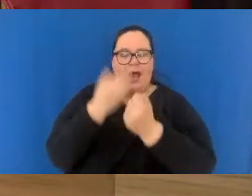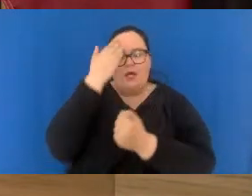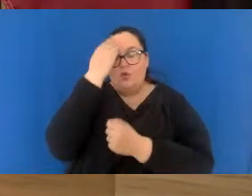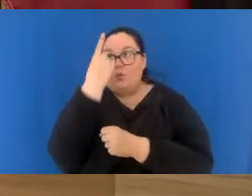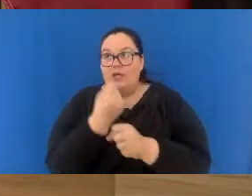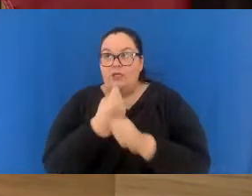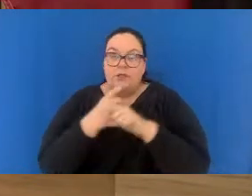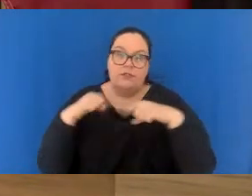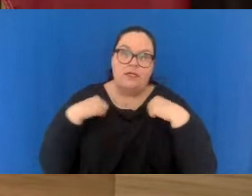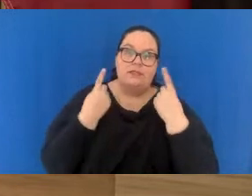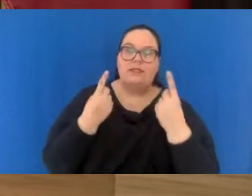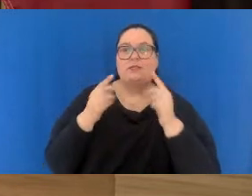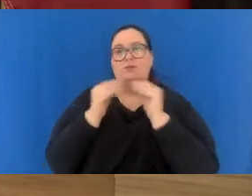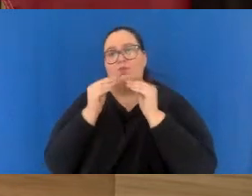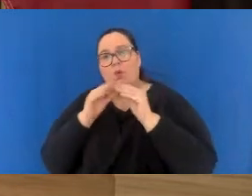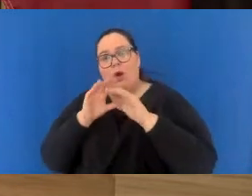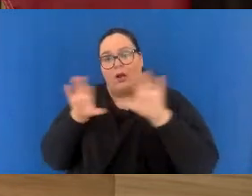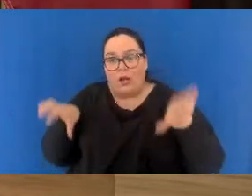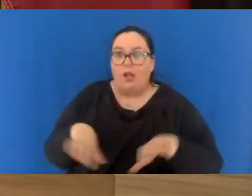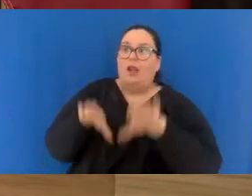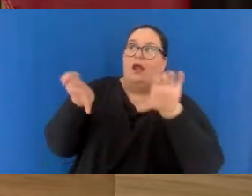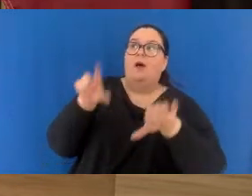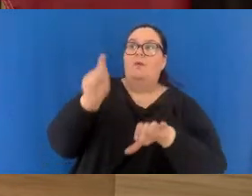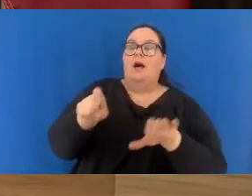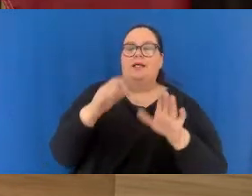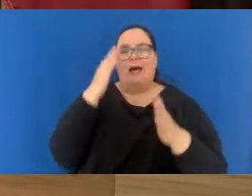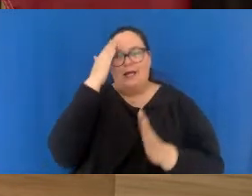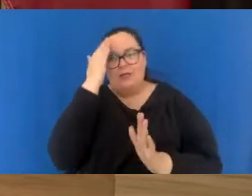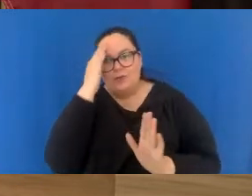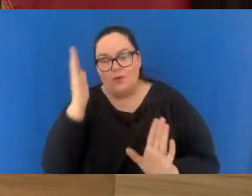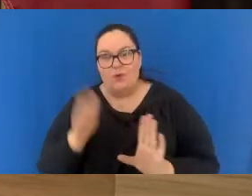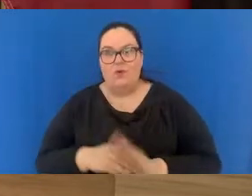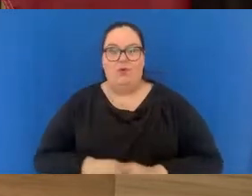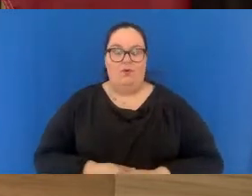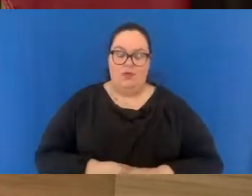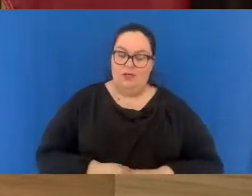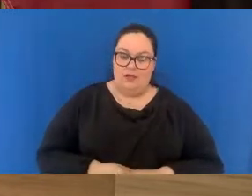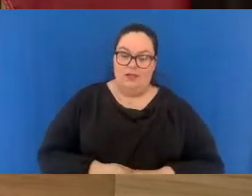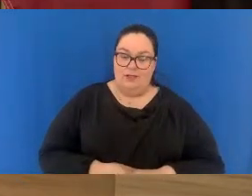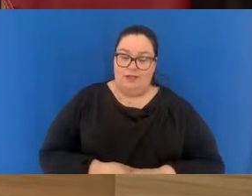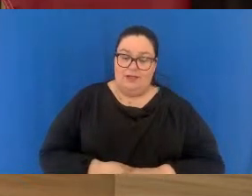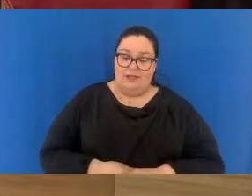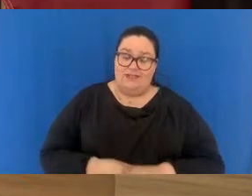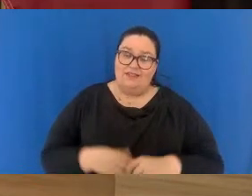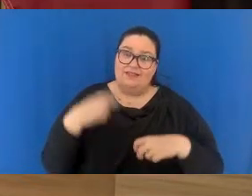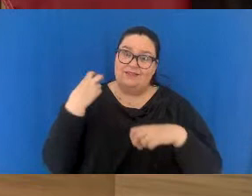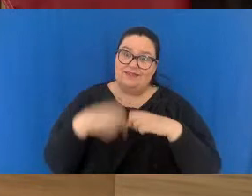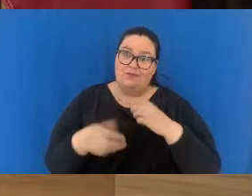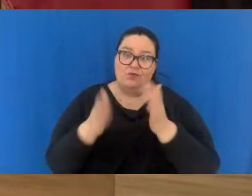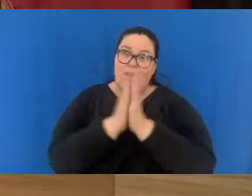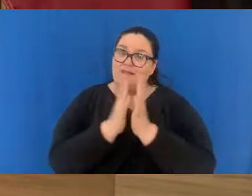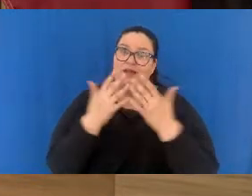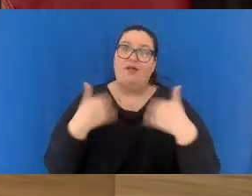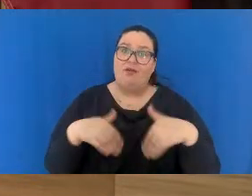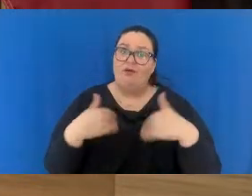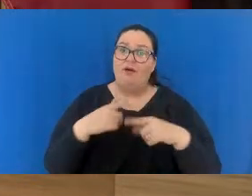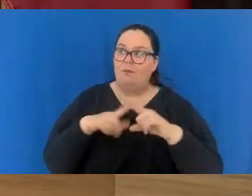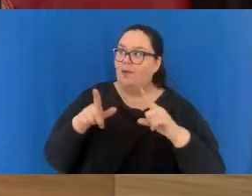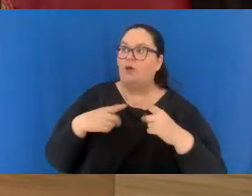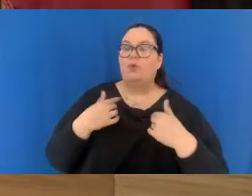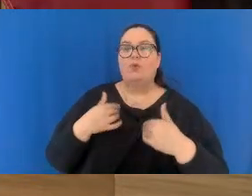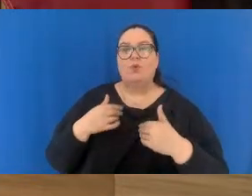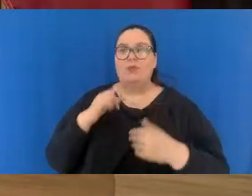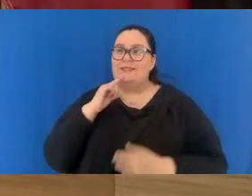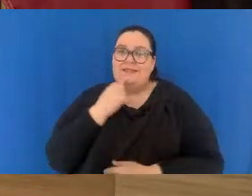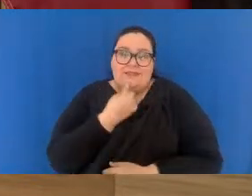to ask you to do more and dig deep and even do more than we have been doing. I know is a huge ask, but so much is at stake right now. The stakes